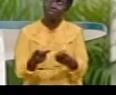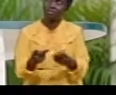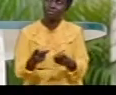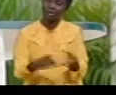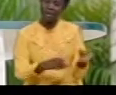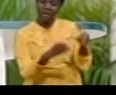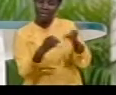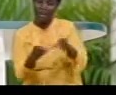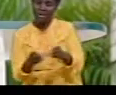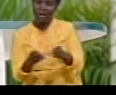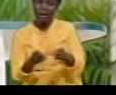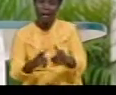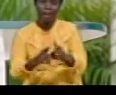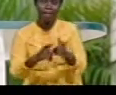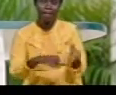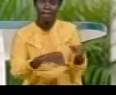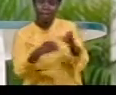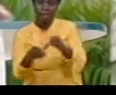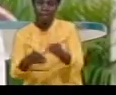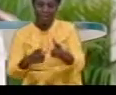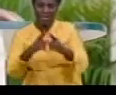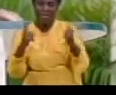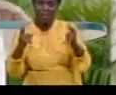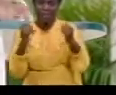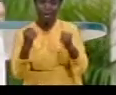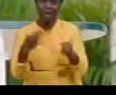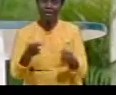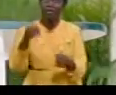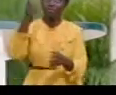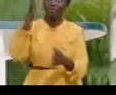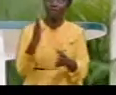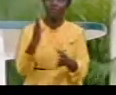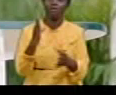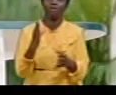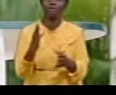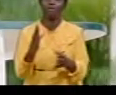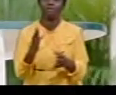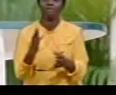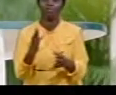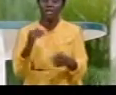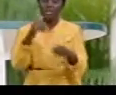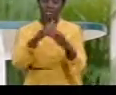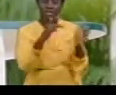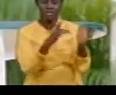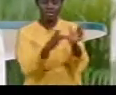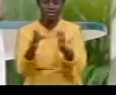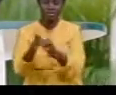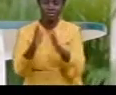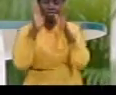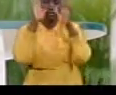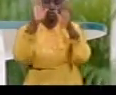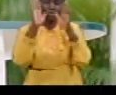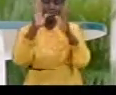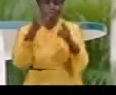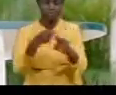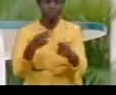Spirit upon us. The Lord will do it. In Jesus' wonderful name,